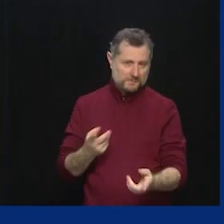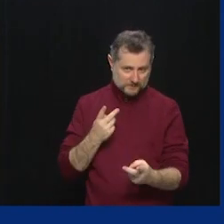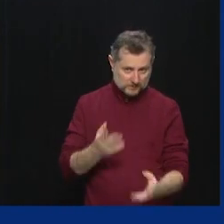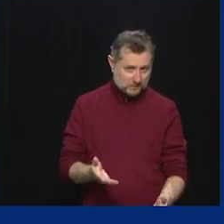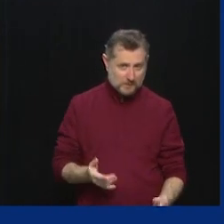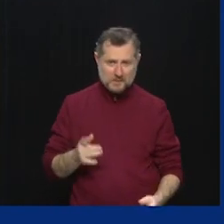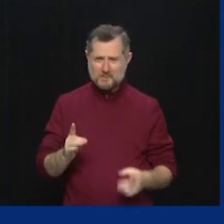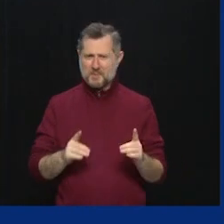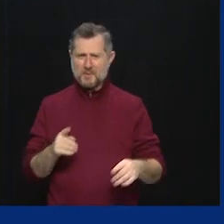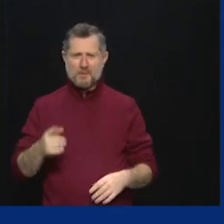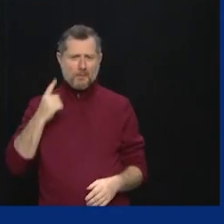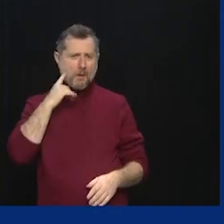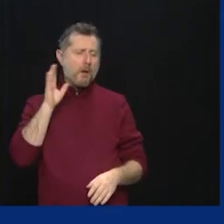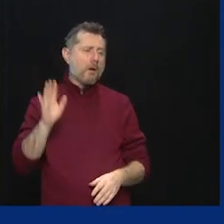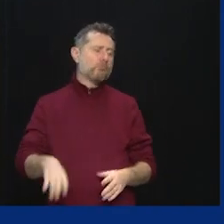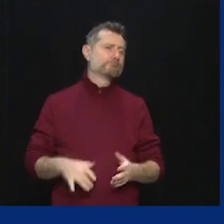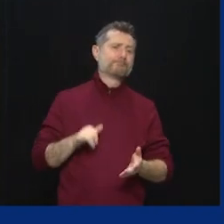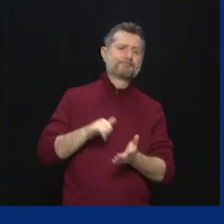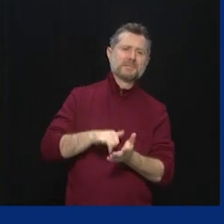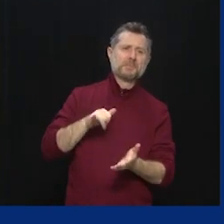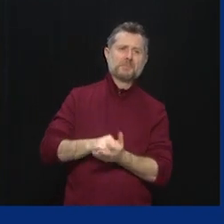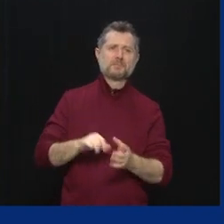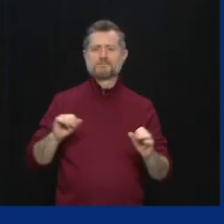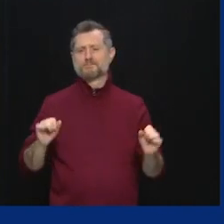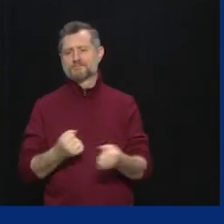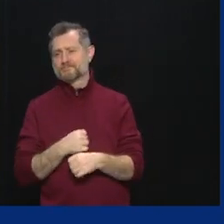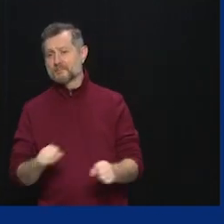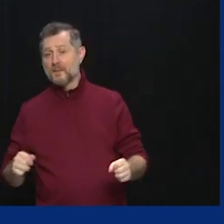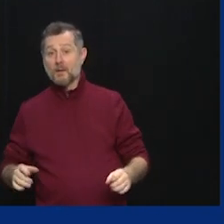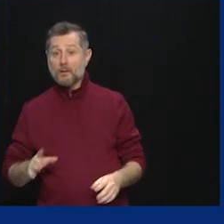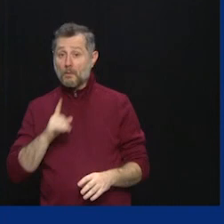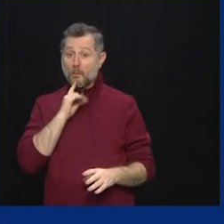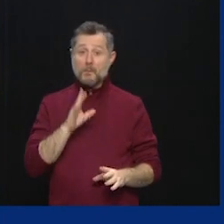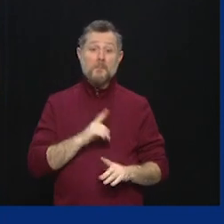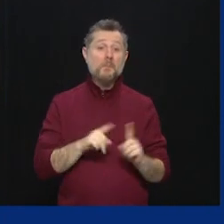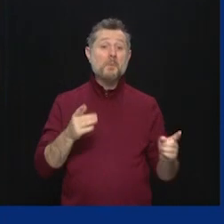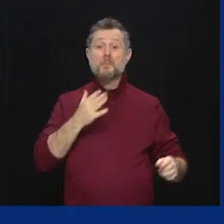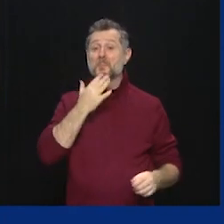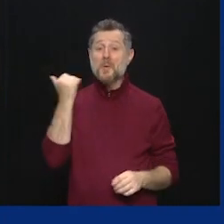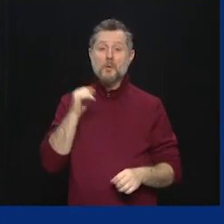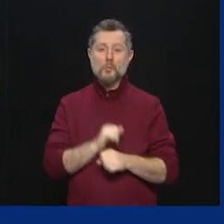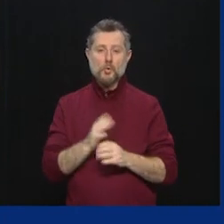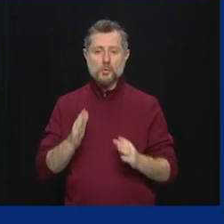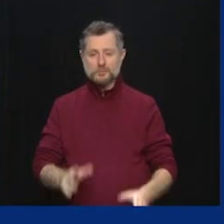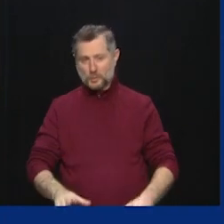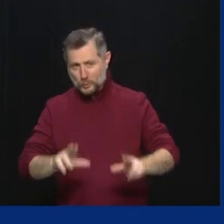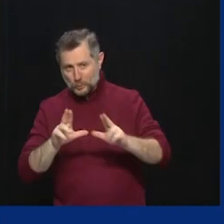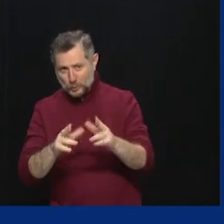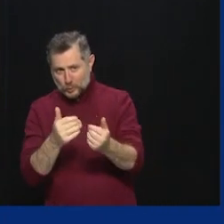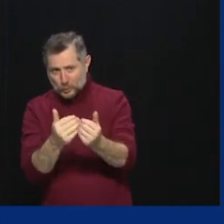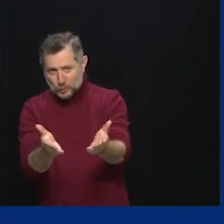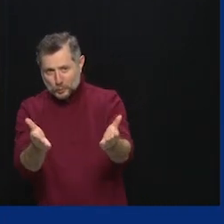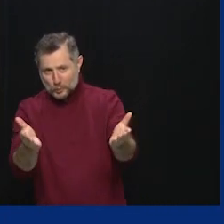done. But with the greatest workers, the union workers, the greatest people,